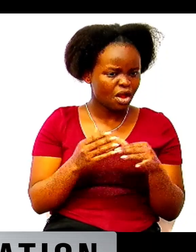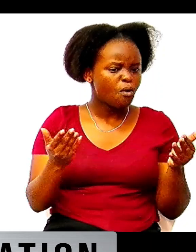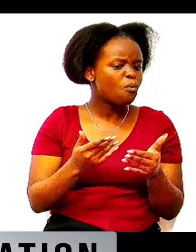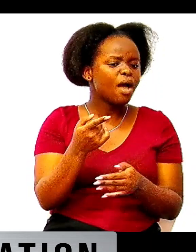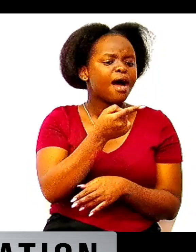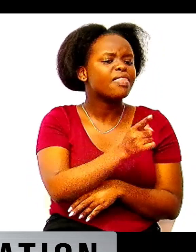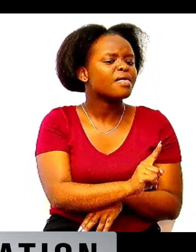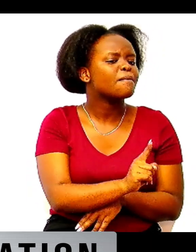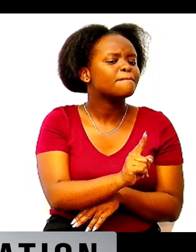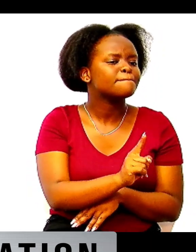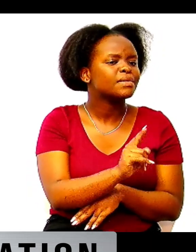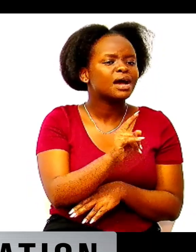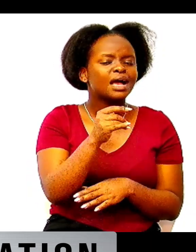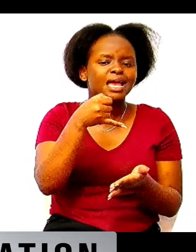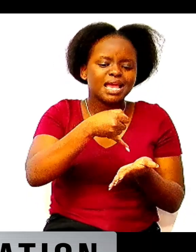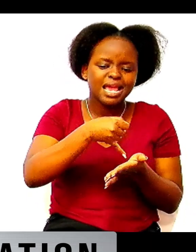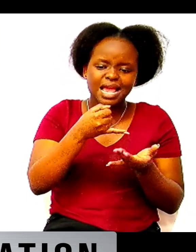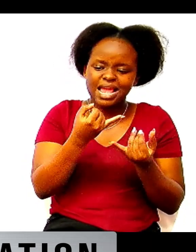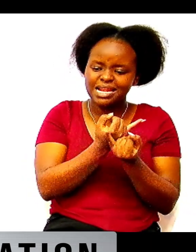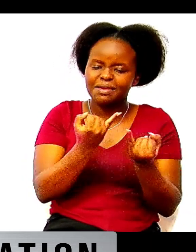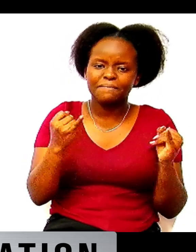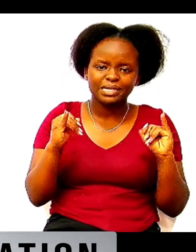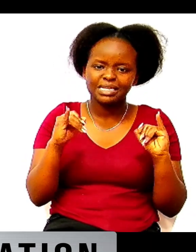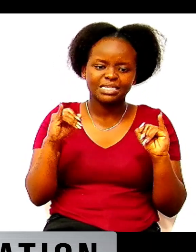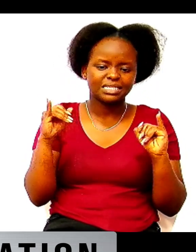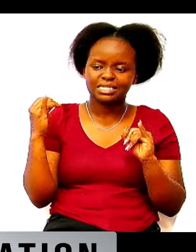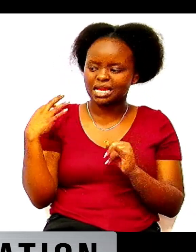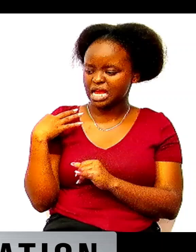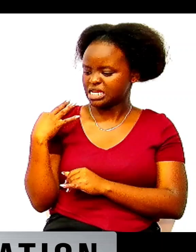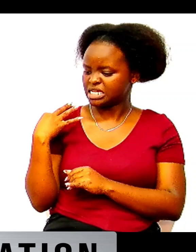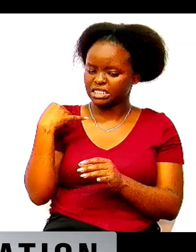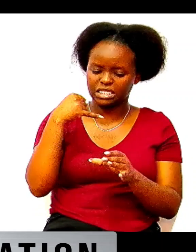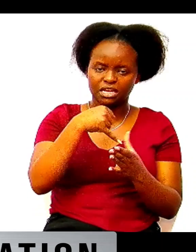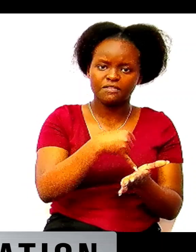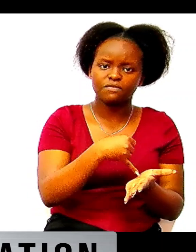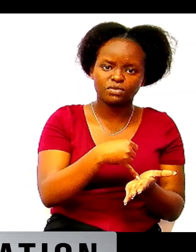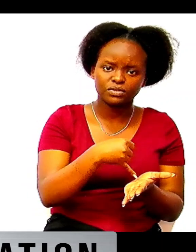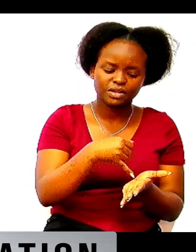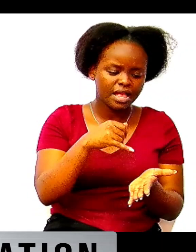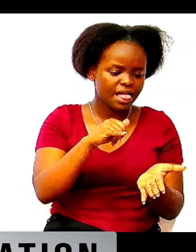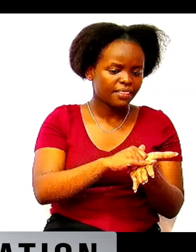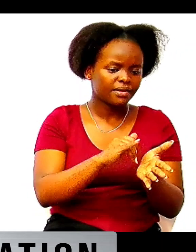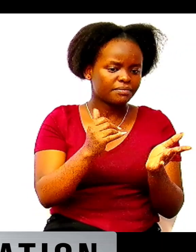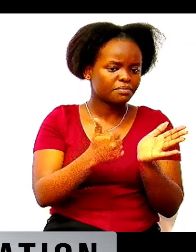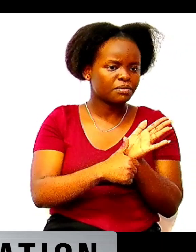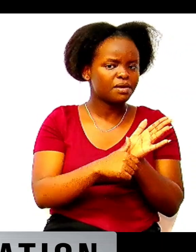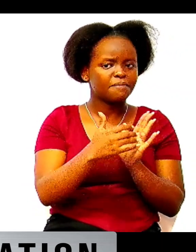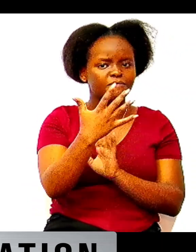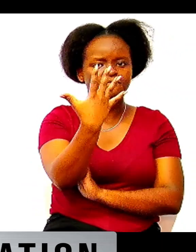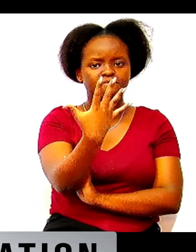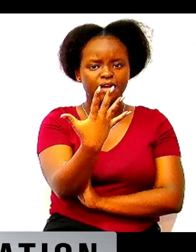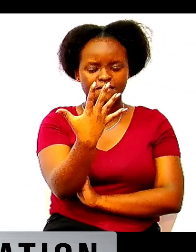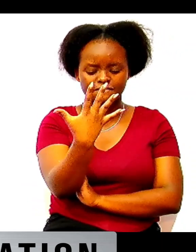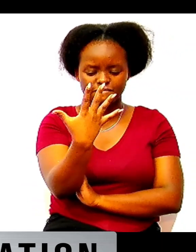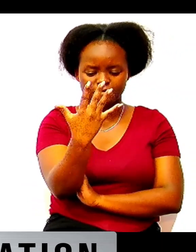the independent candidates involved, because we talked about that issue where 5 of the